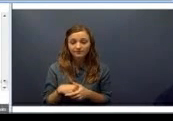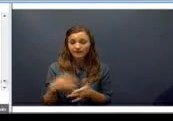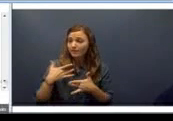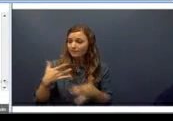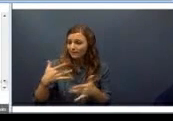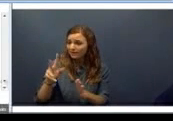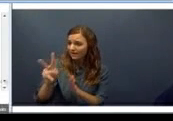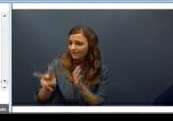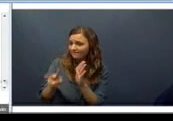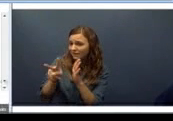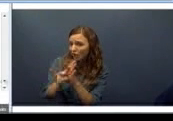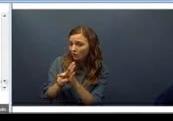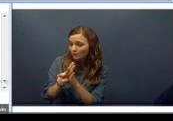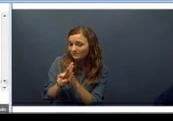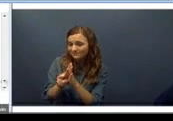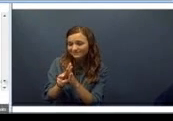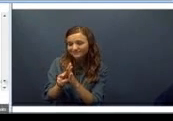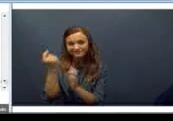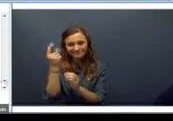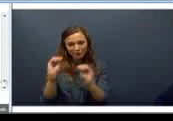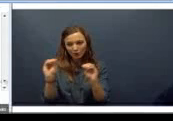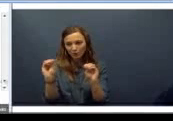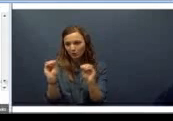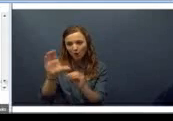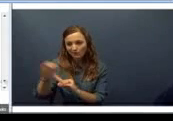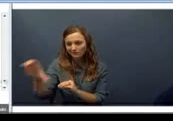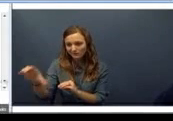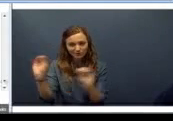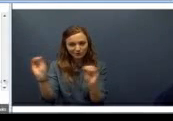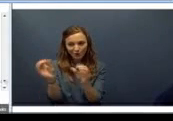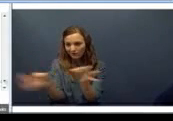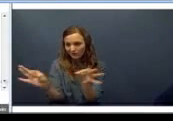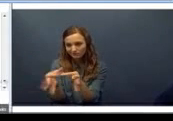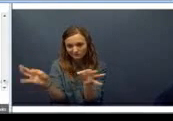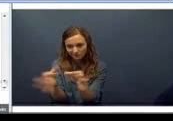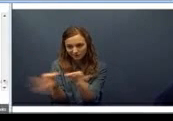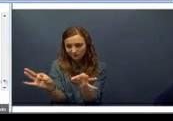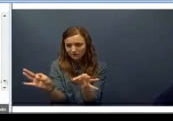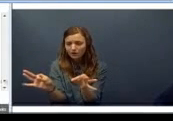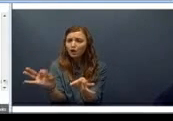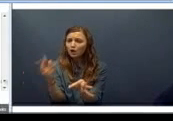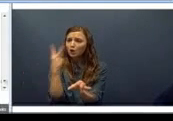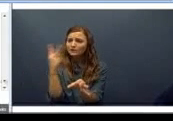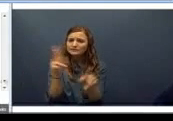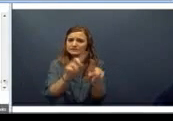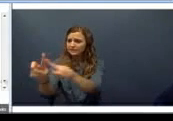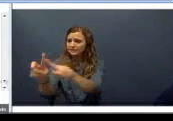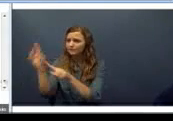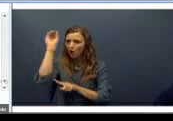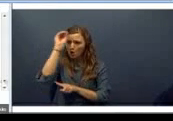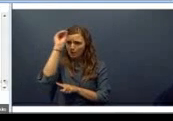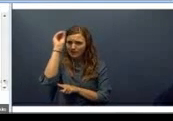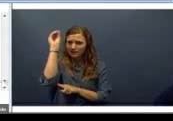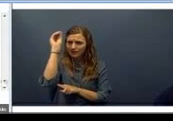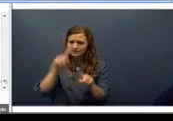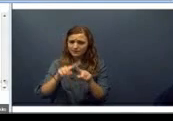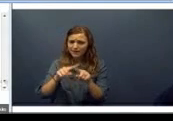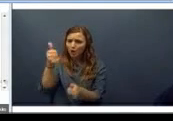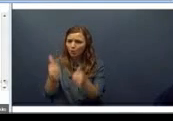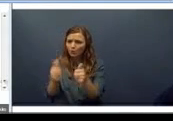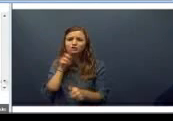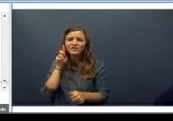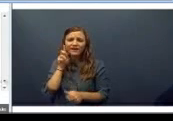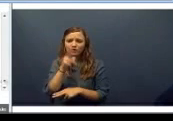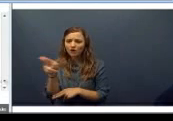content. And these are usually videos that don't have captioning or transcripts. You'll get different opinions on